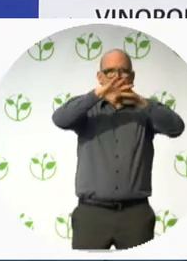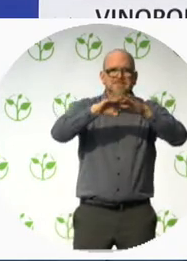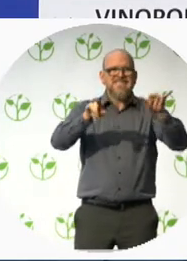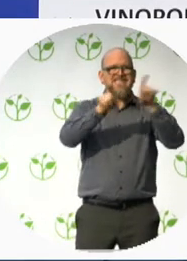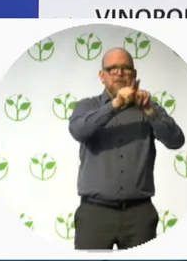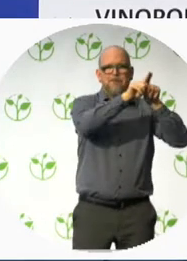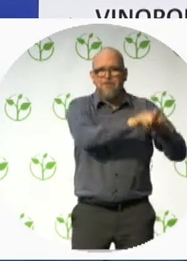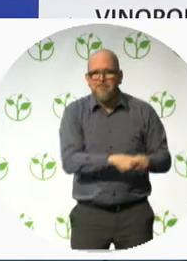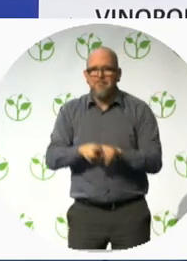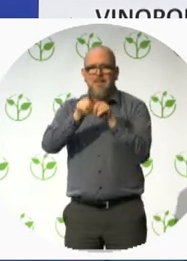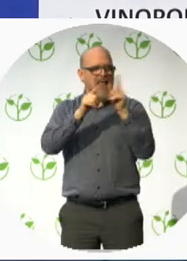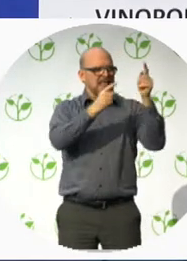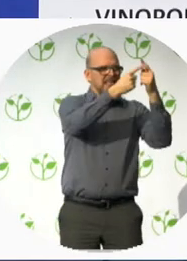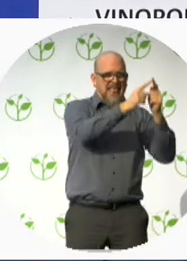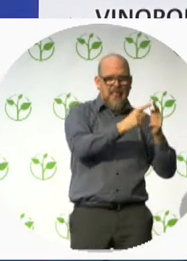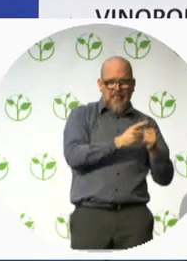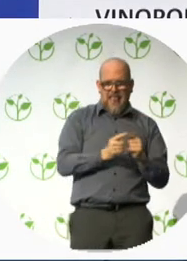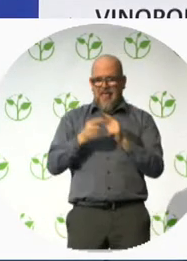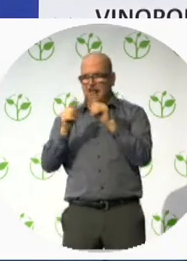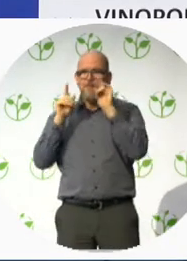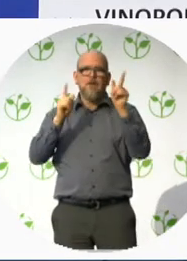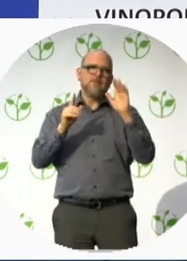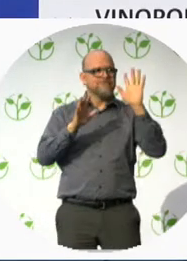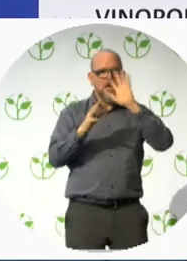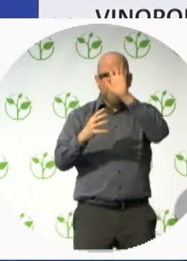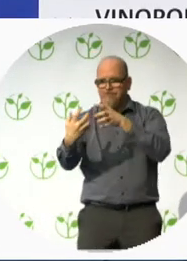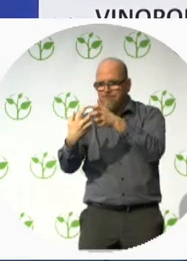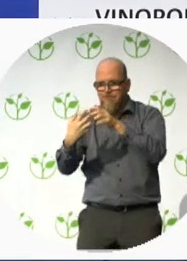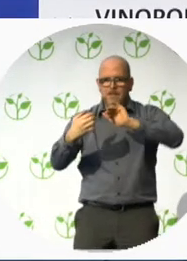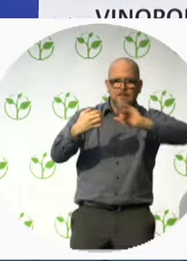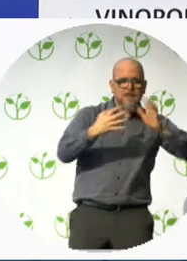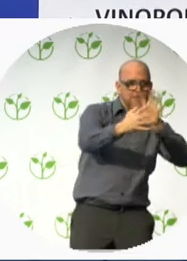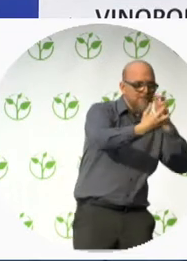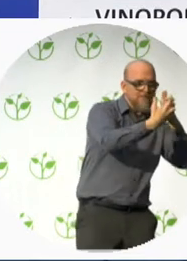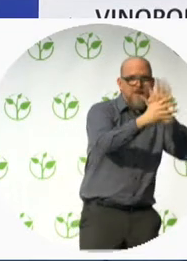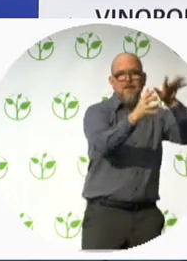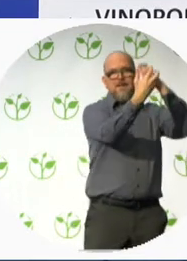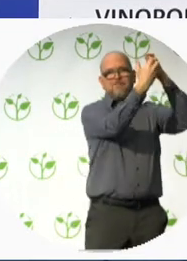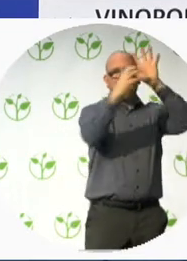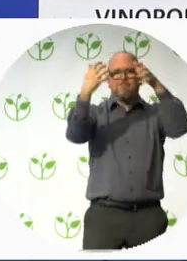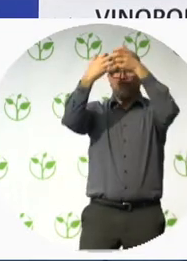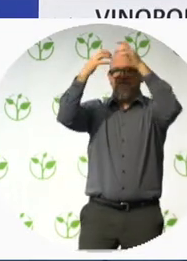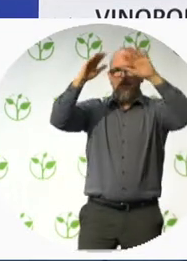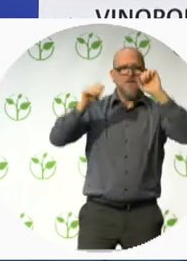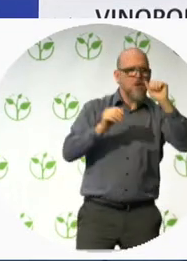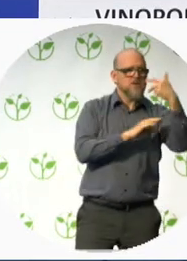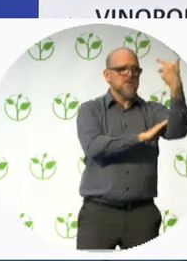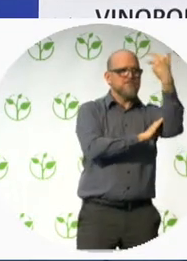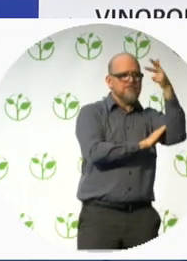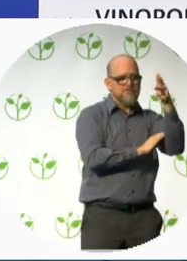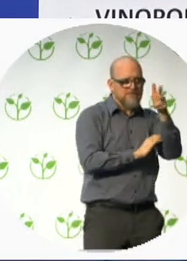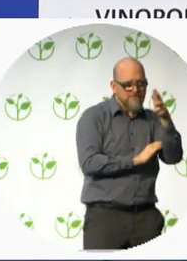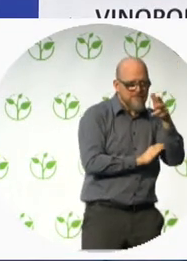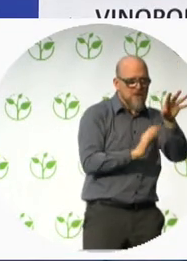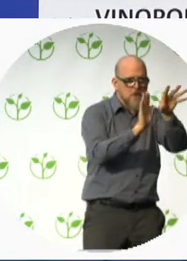different, actually sign to the camera, and we would capture it and integrate it into our database. We